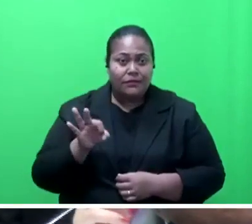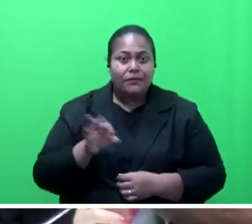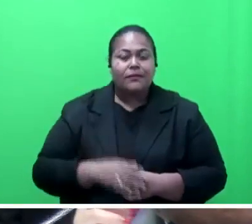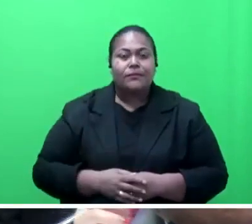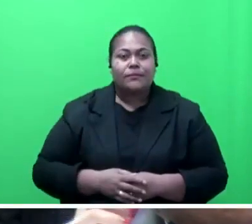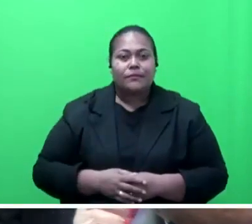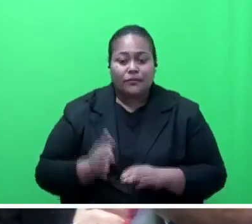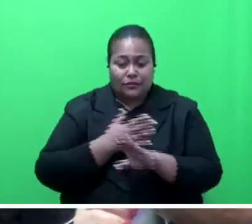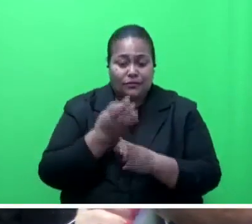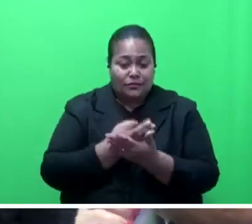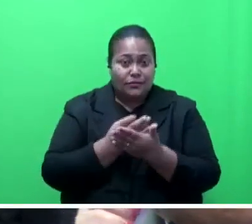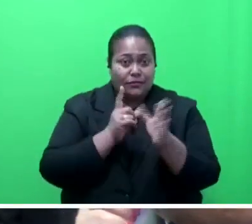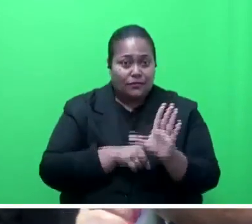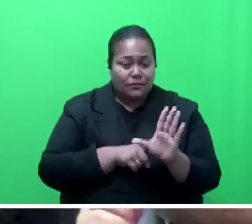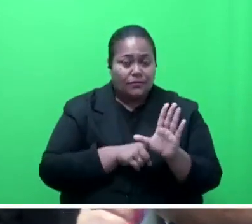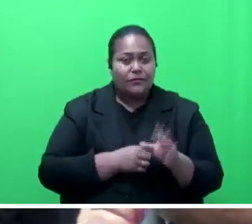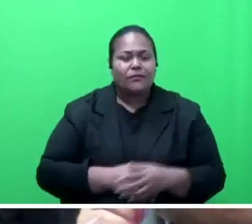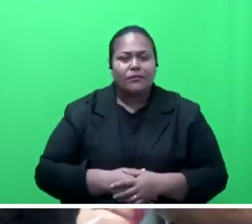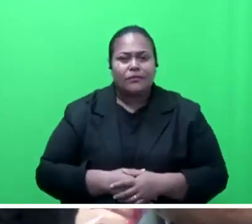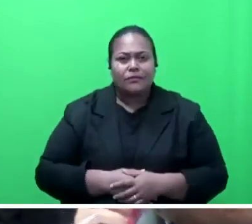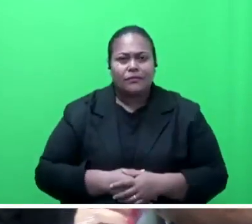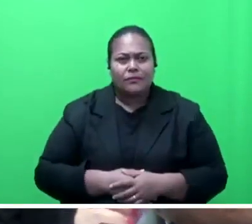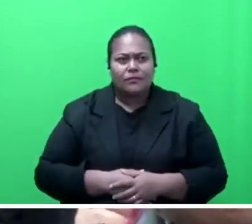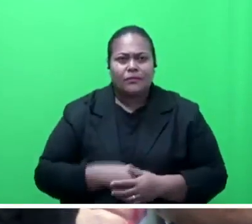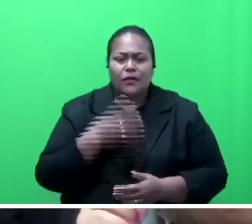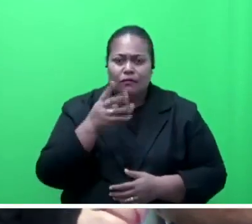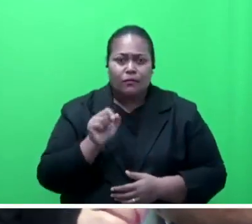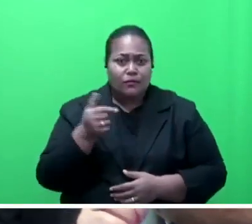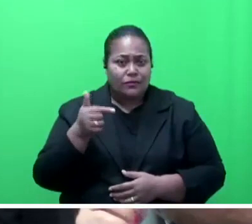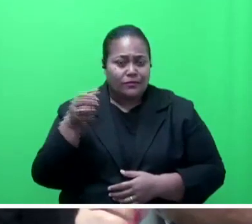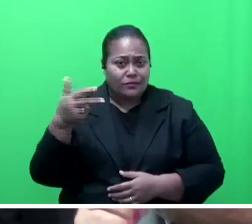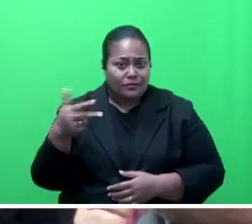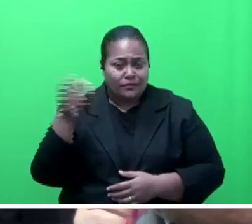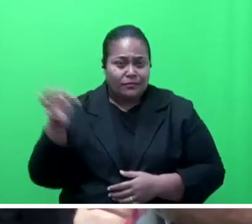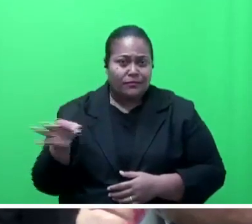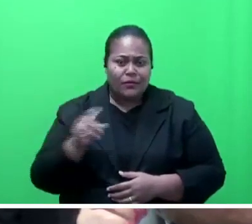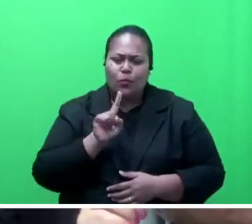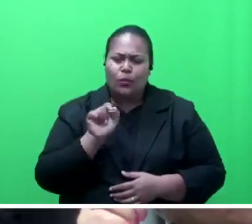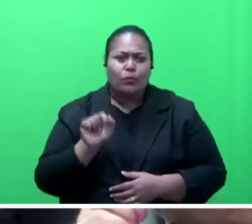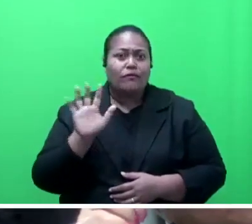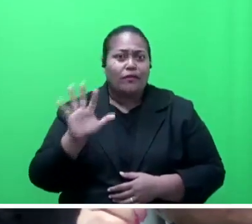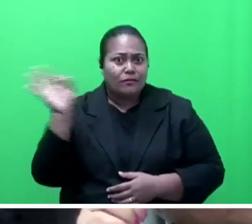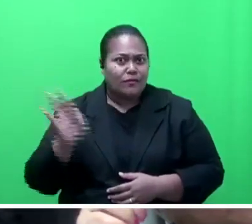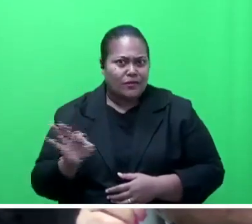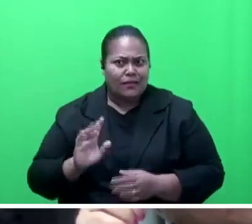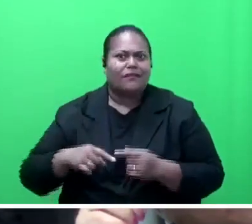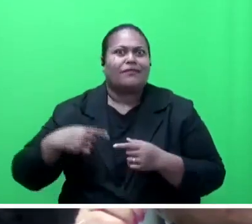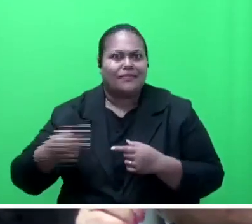From the new financial year, August 2016 to July 2017, 4.78%. 1.5% the following year.